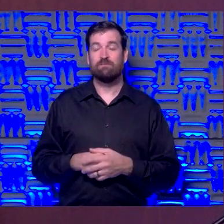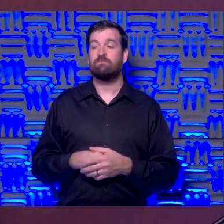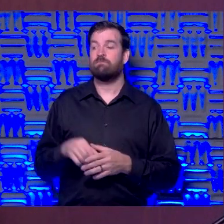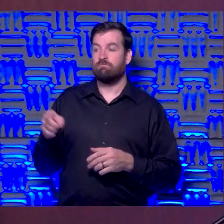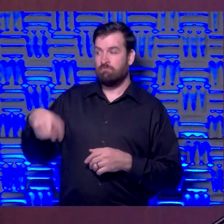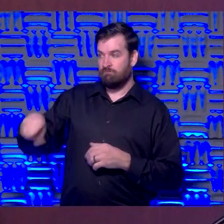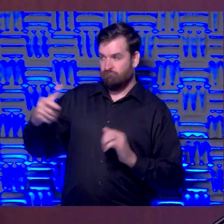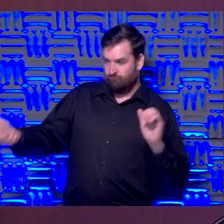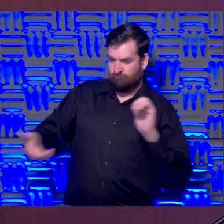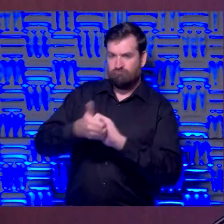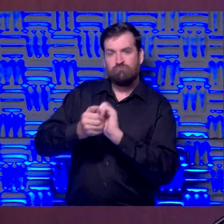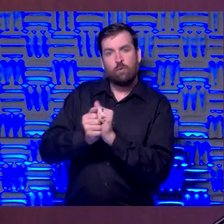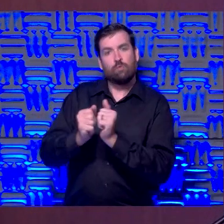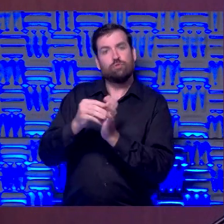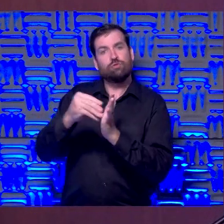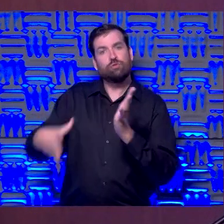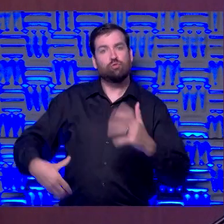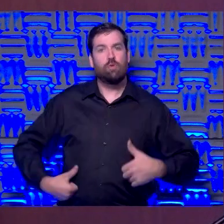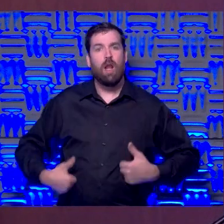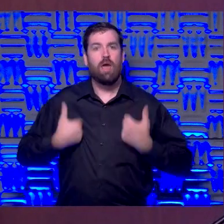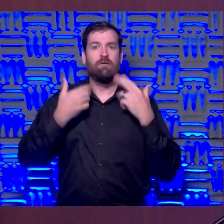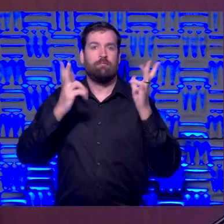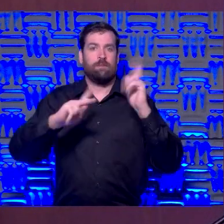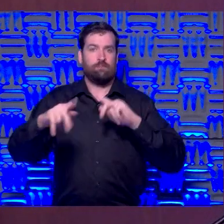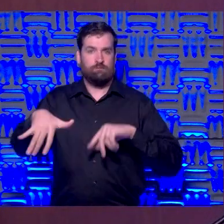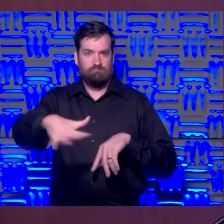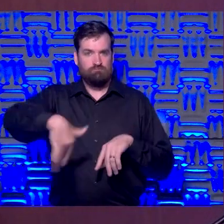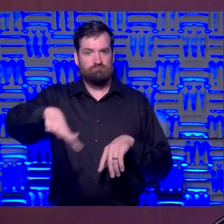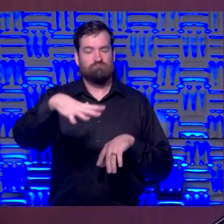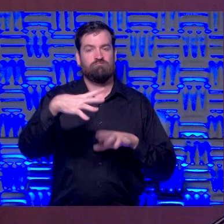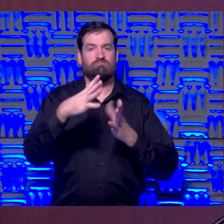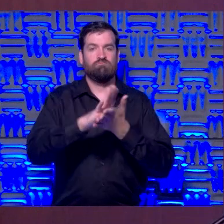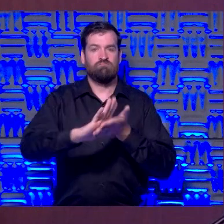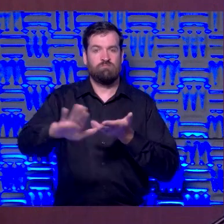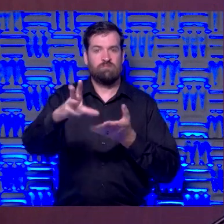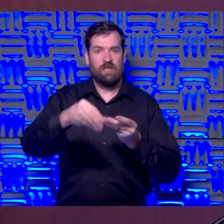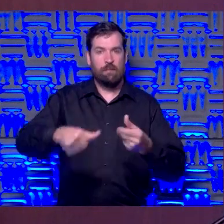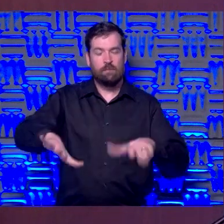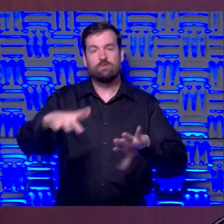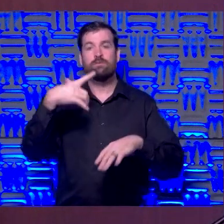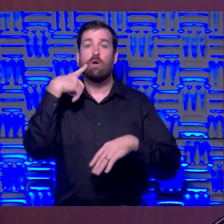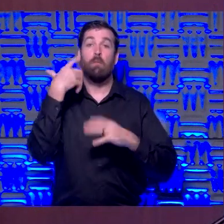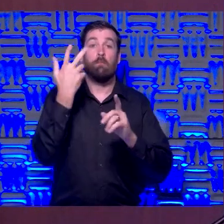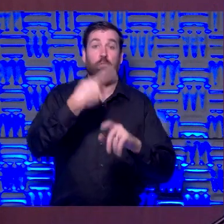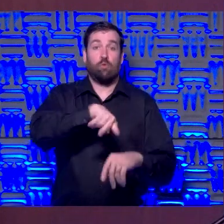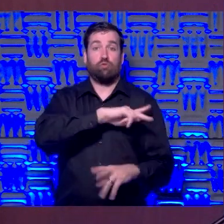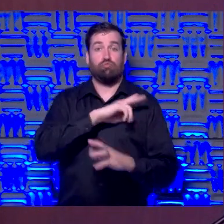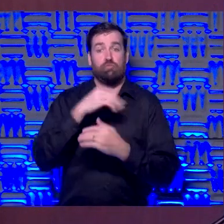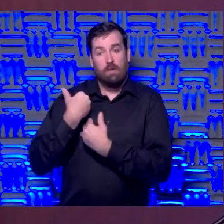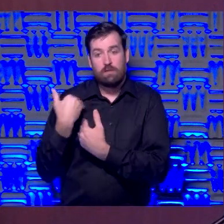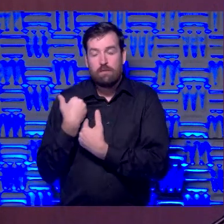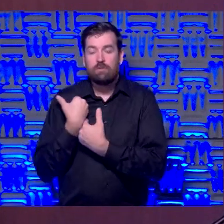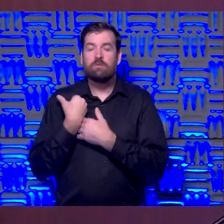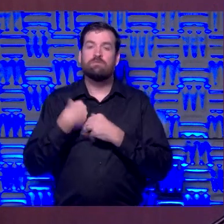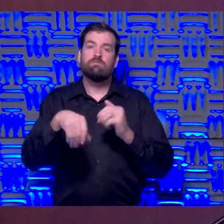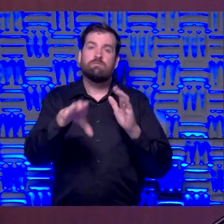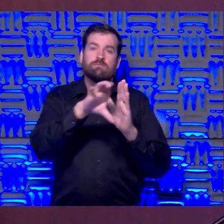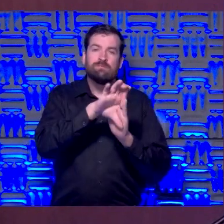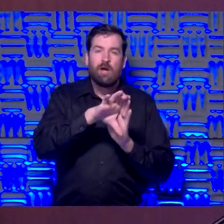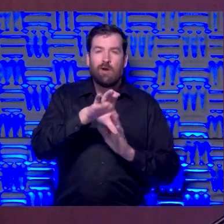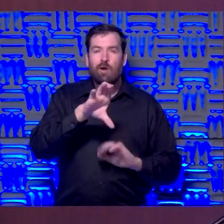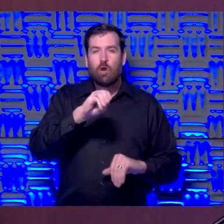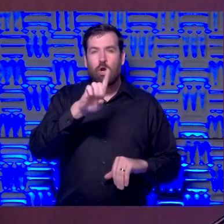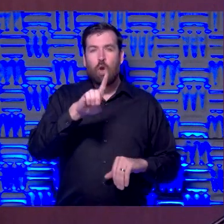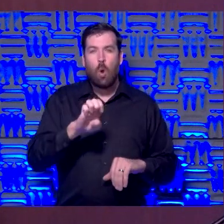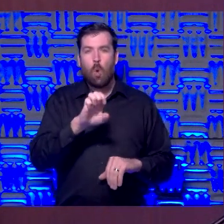work closely with our student life folks on campus as well in terms of personal responsibility and codes of conduct, and so